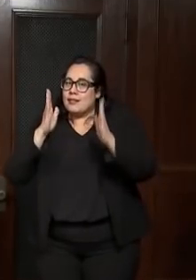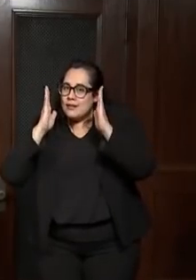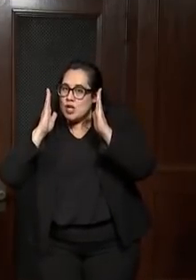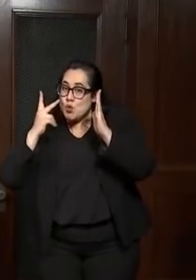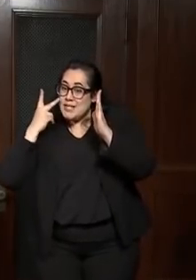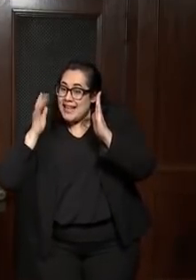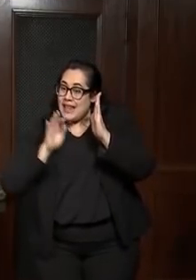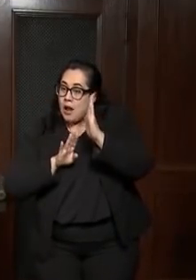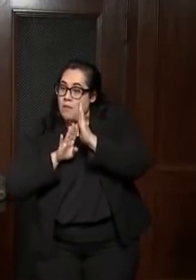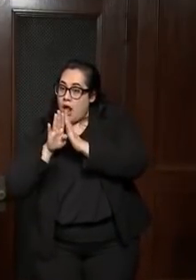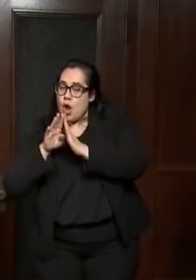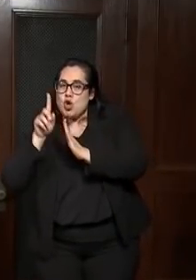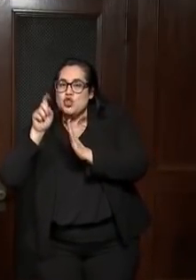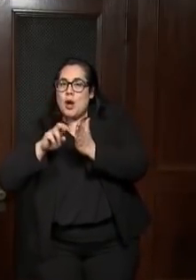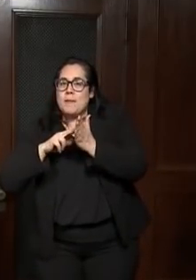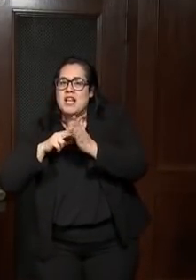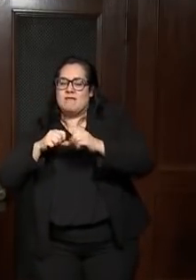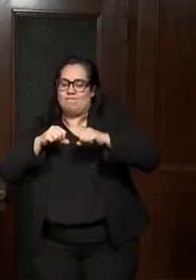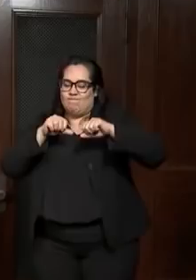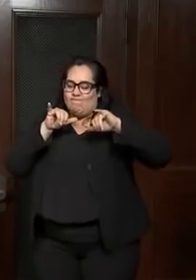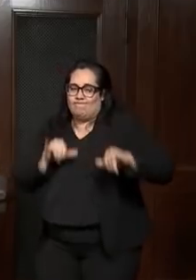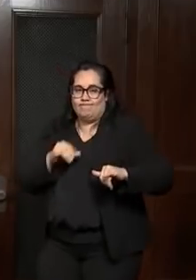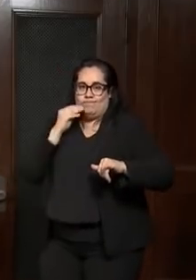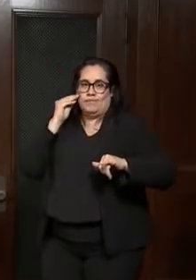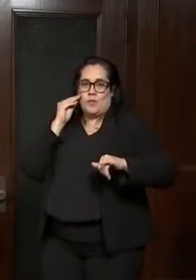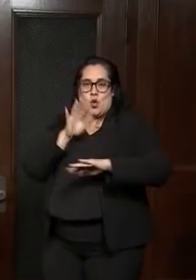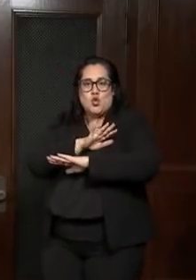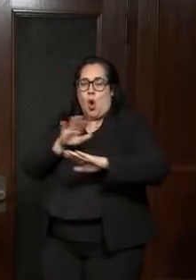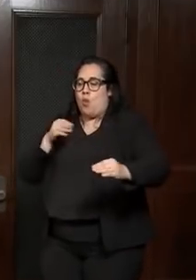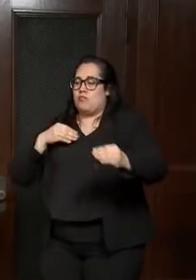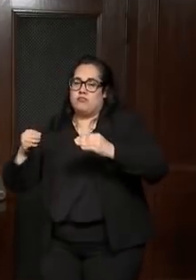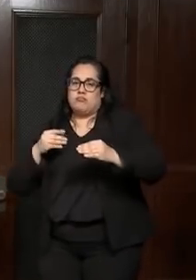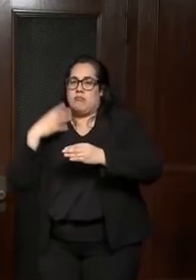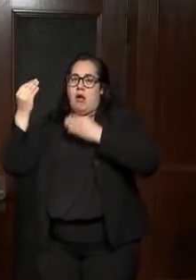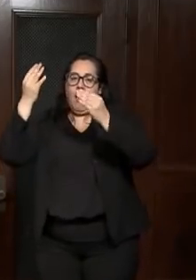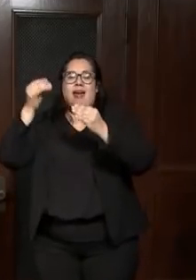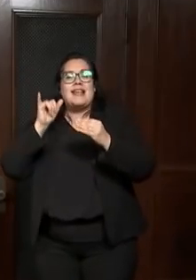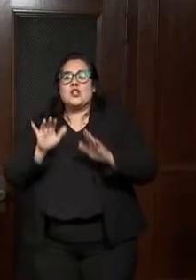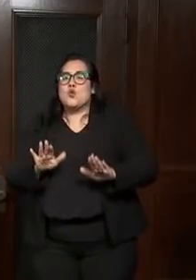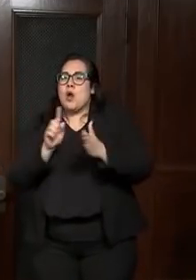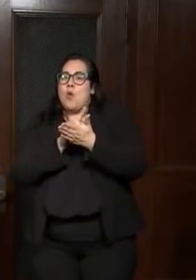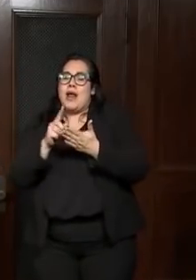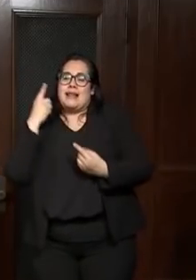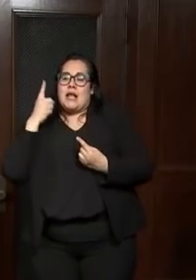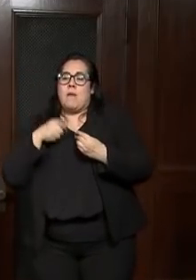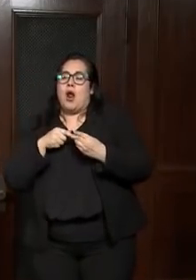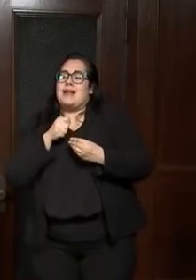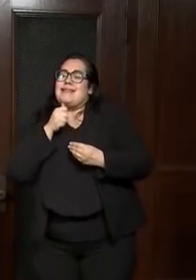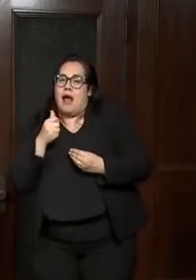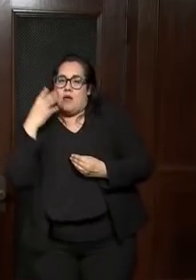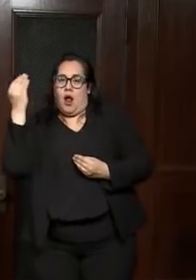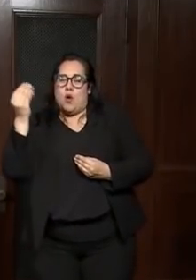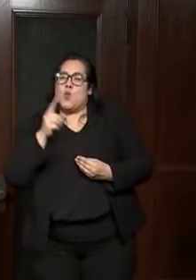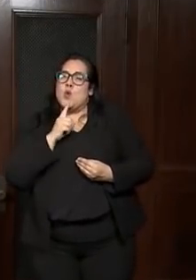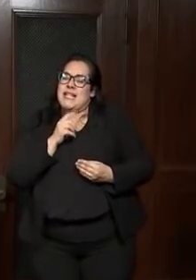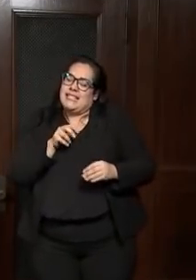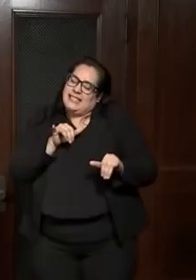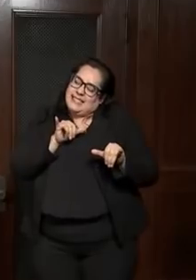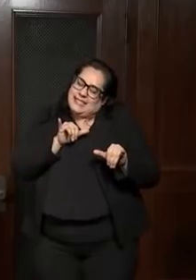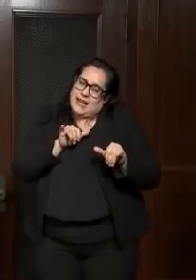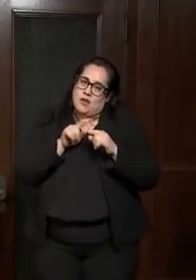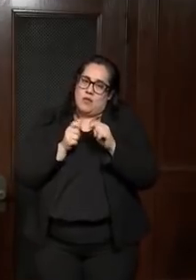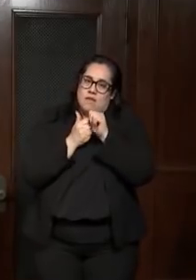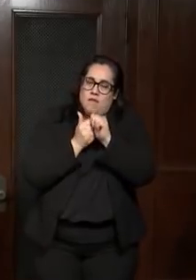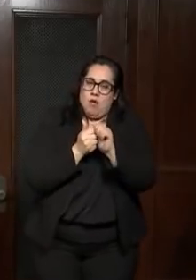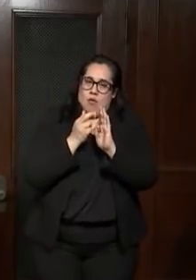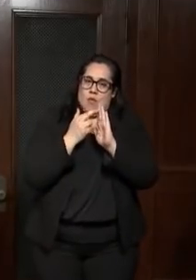that progress, it should be a doubling down, not a letting up. This is a great week to consider not going out, to really stick to those essential